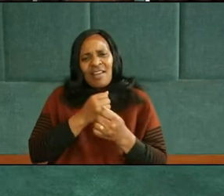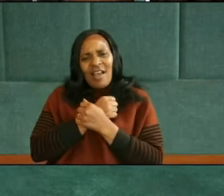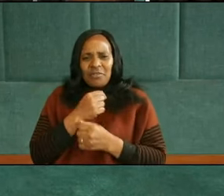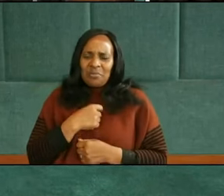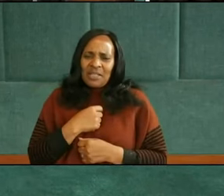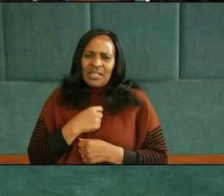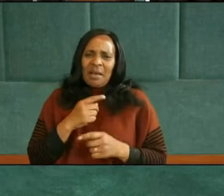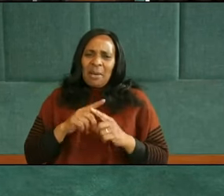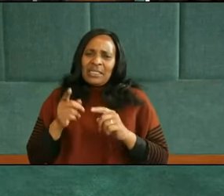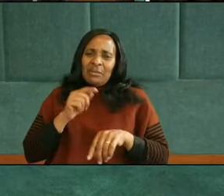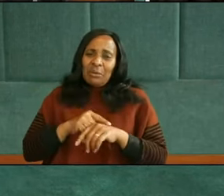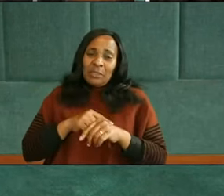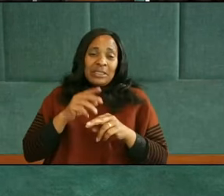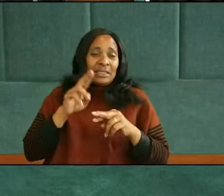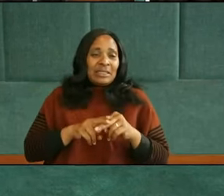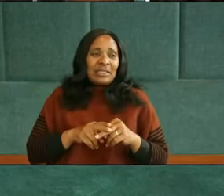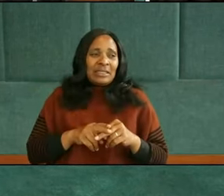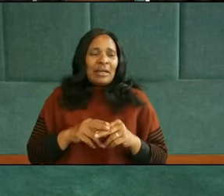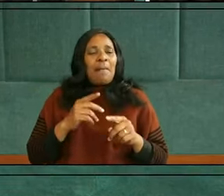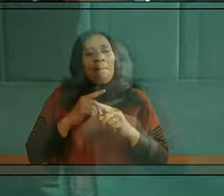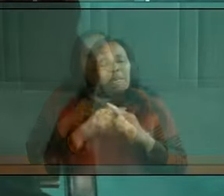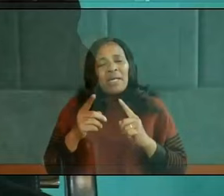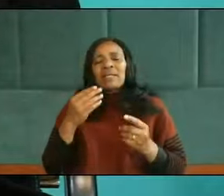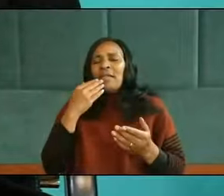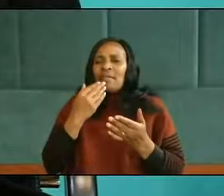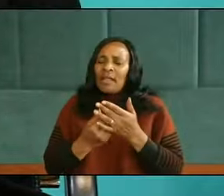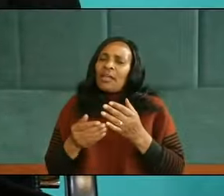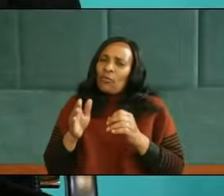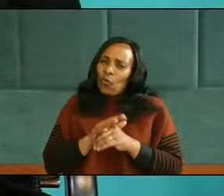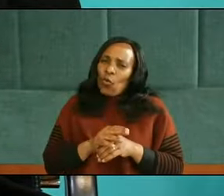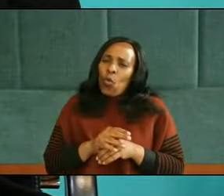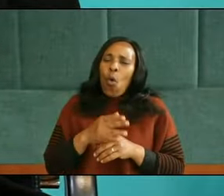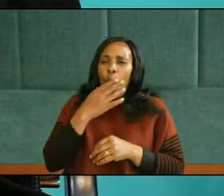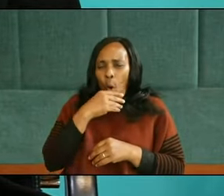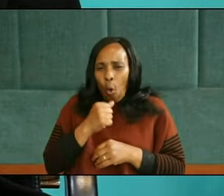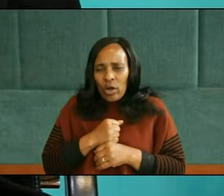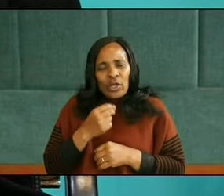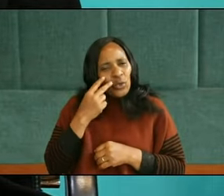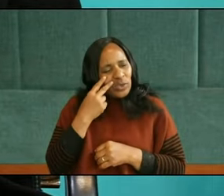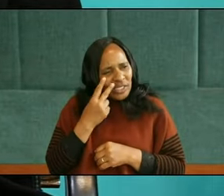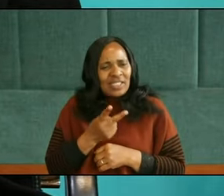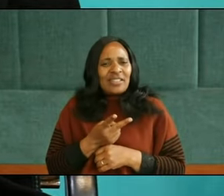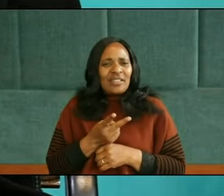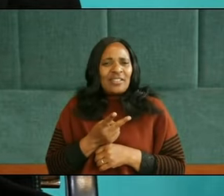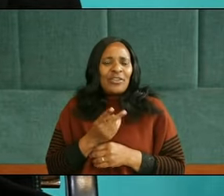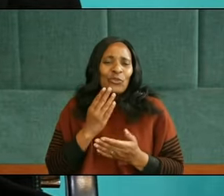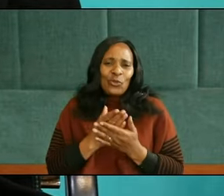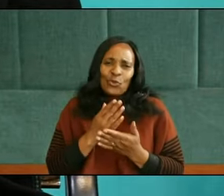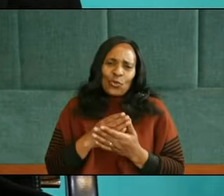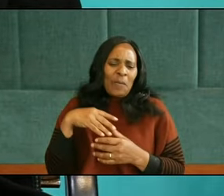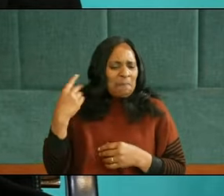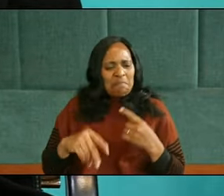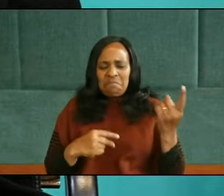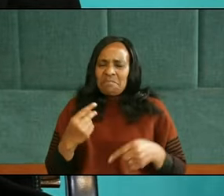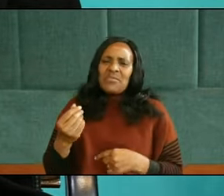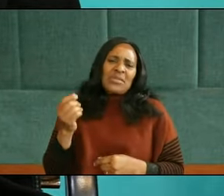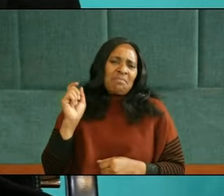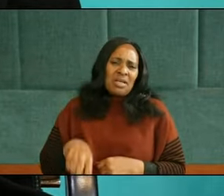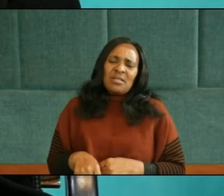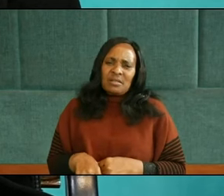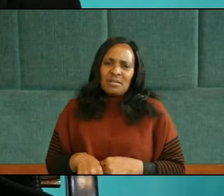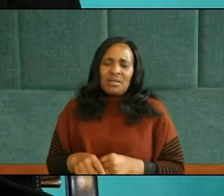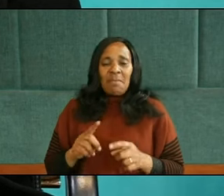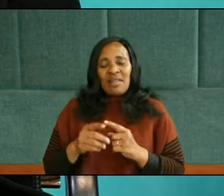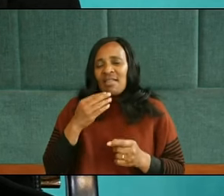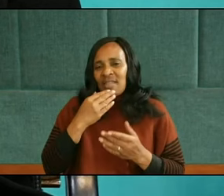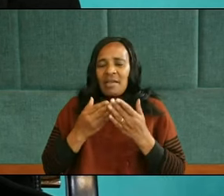the moment, I couldn't see it. But thankfully, when you grow older, you actually see, hey, by the way, I needed to be beaten. And I thank my